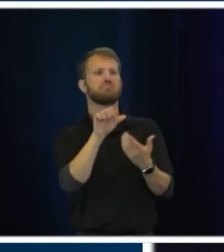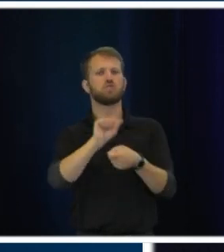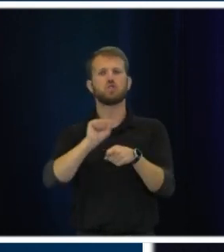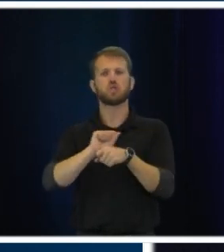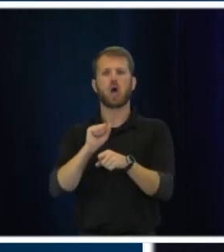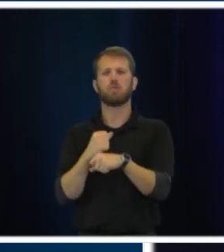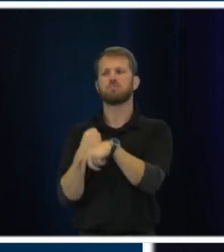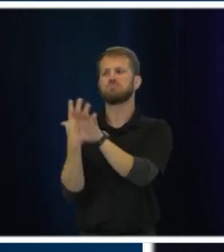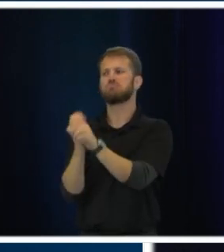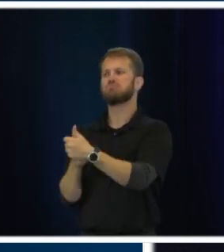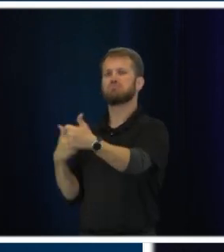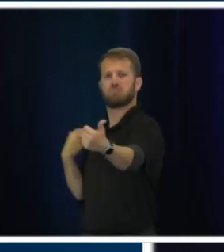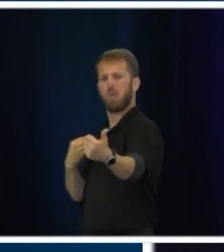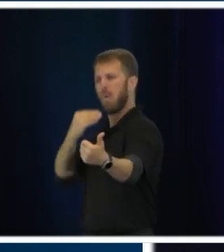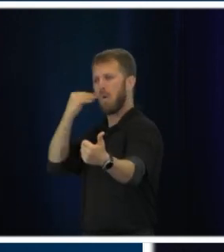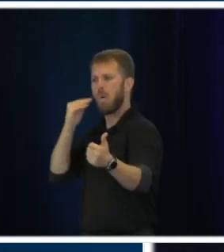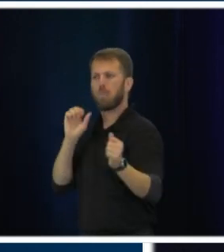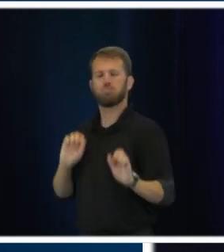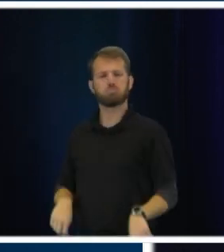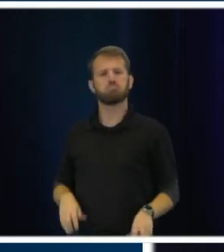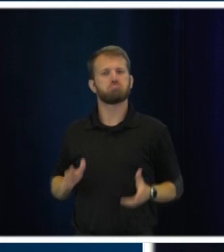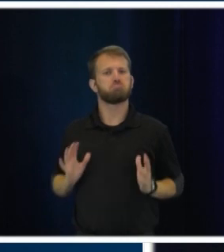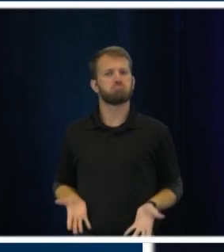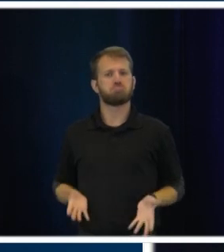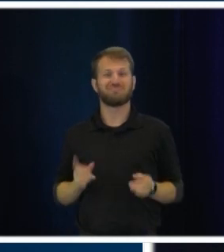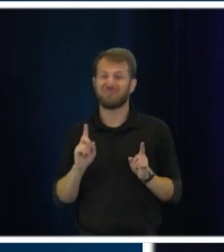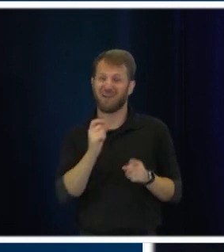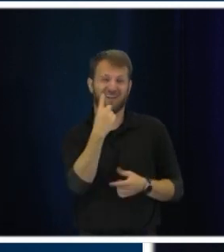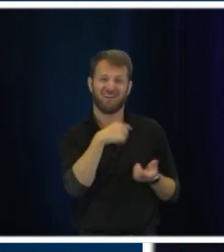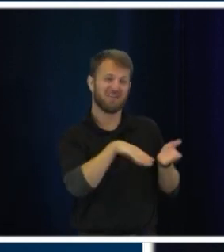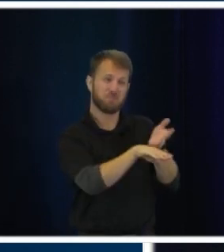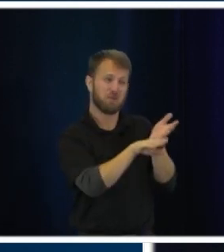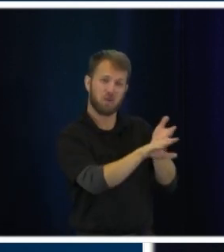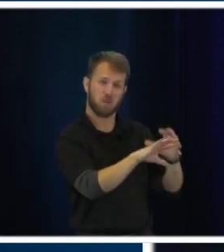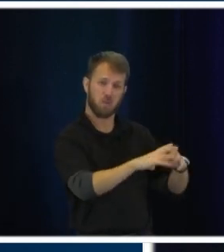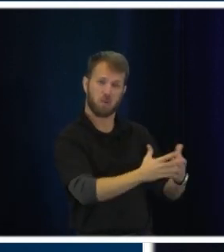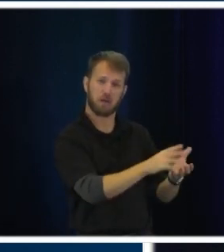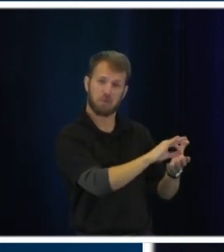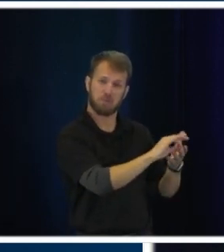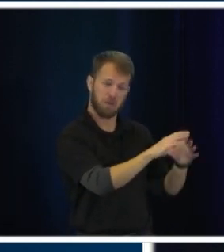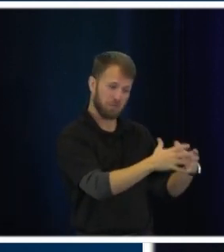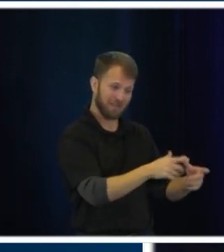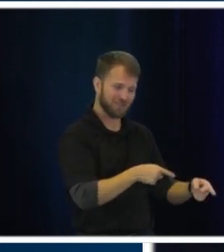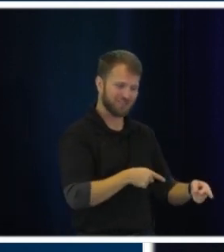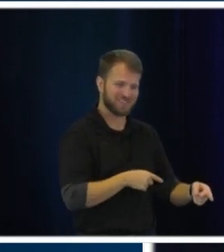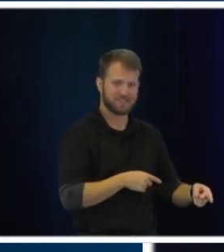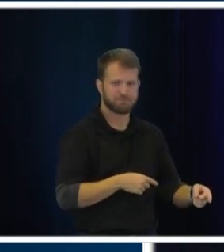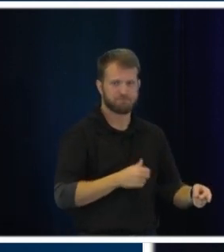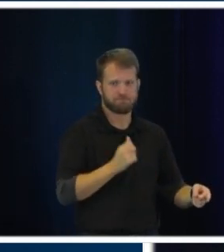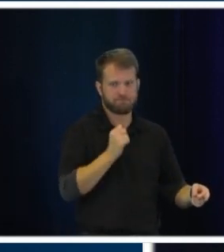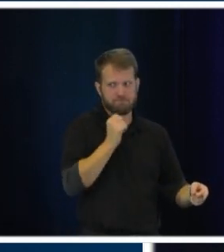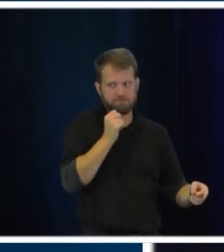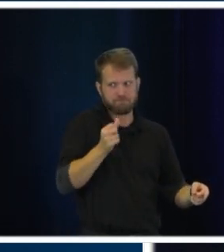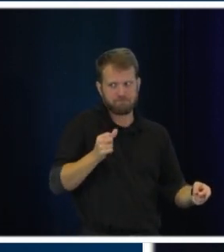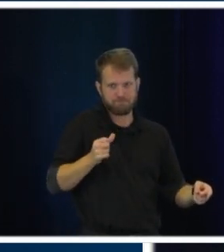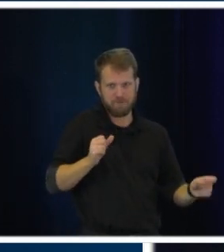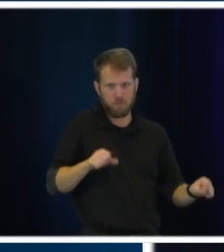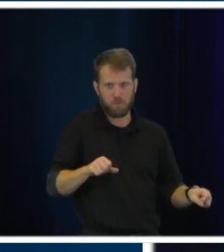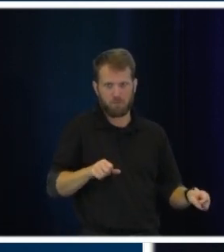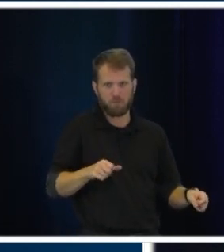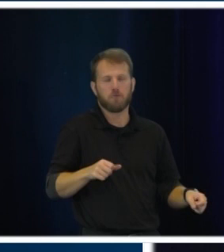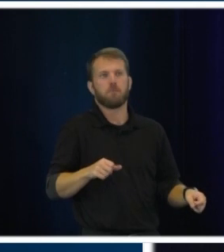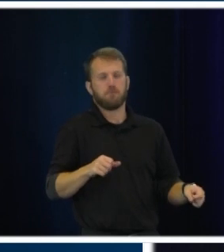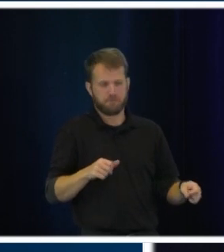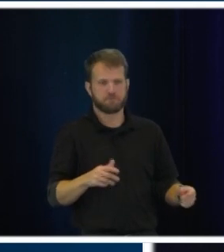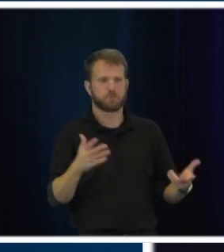from home, whereas many in the minority populations didn't have that advantage. So he declared